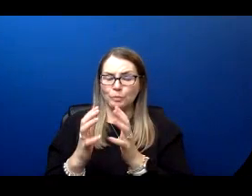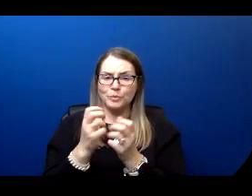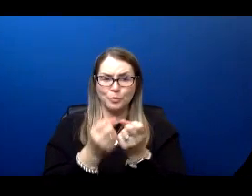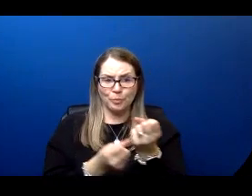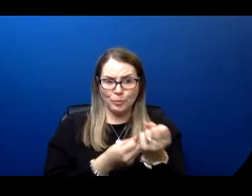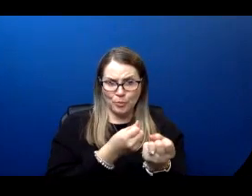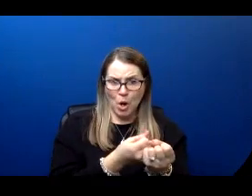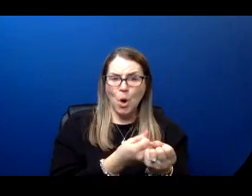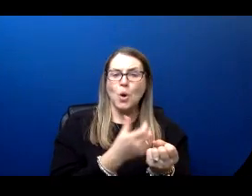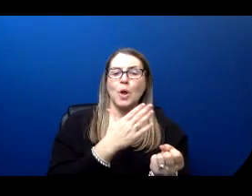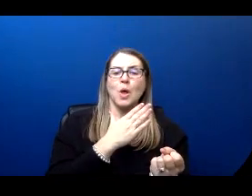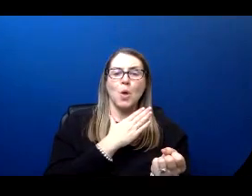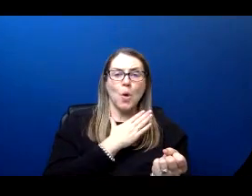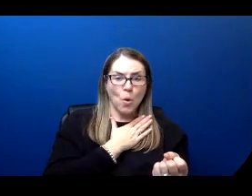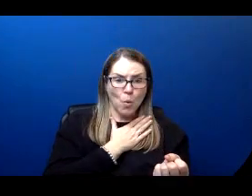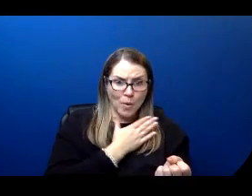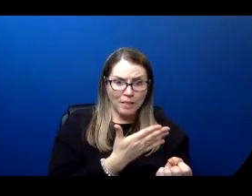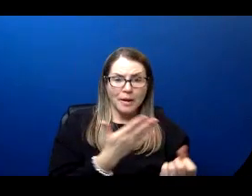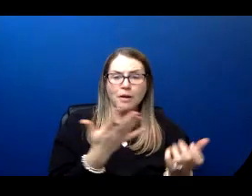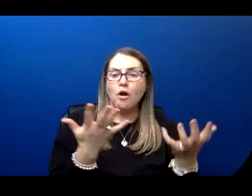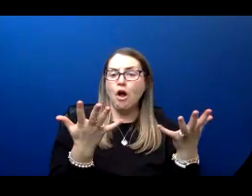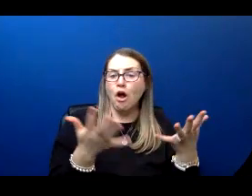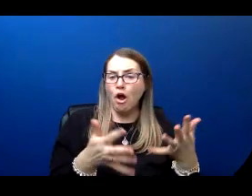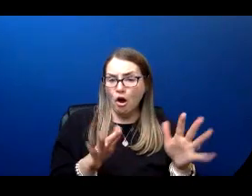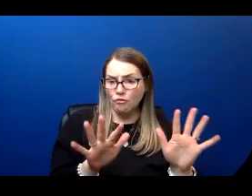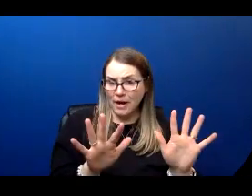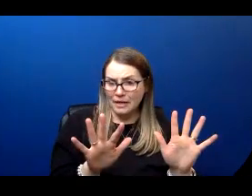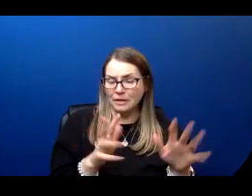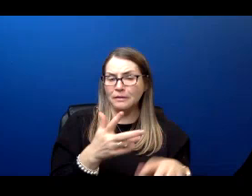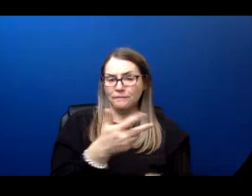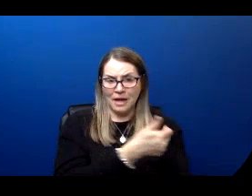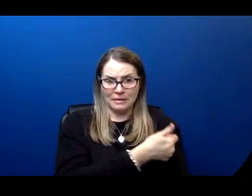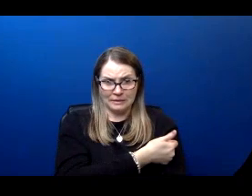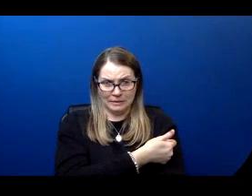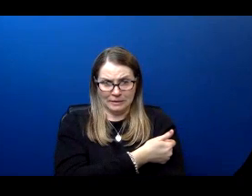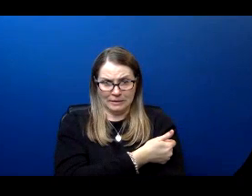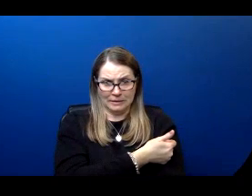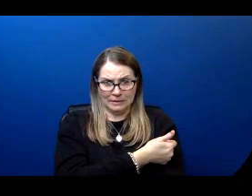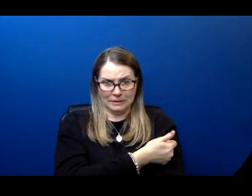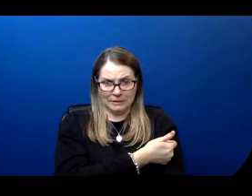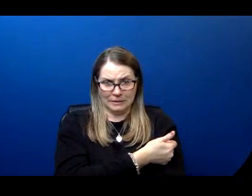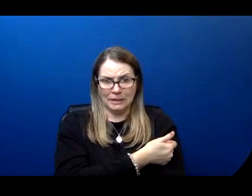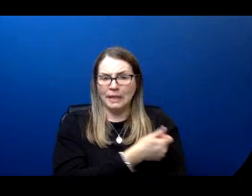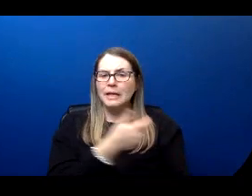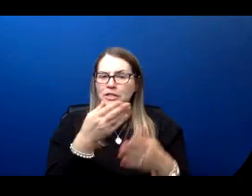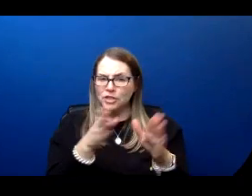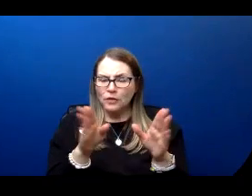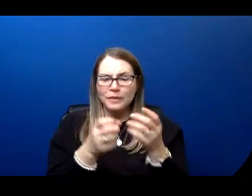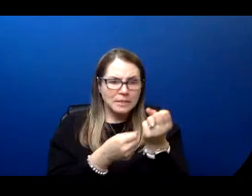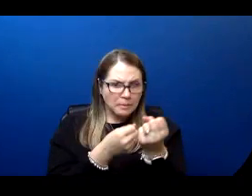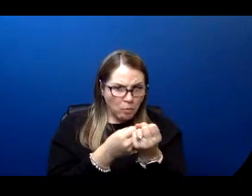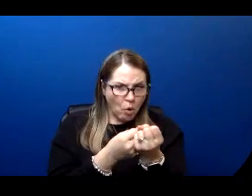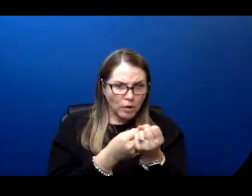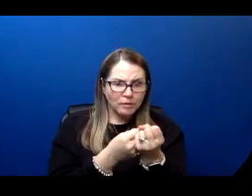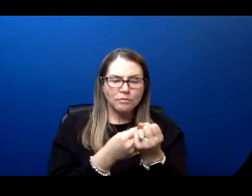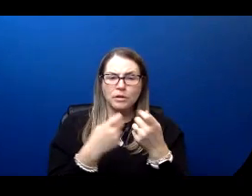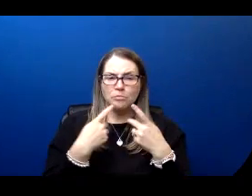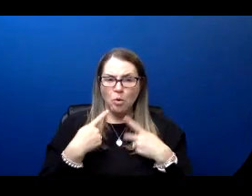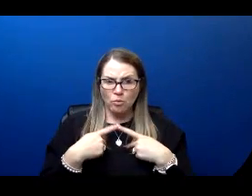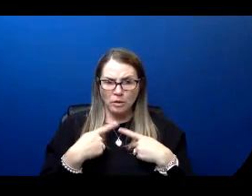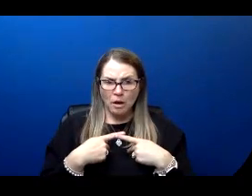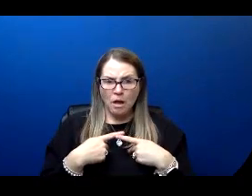willing or already vaccinated. So these participants were generally supportive of vaccines, including the pneumonia vaccine.